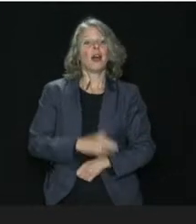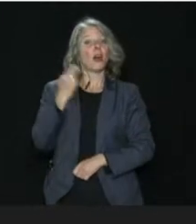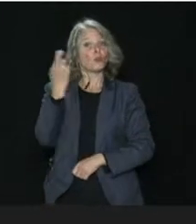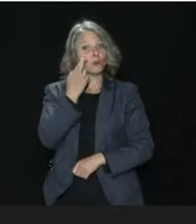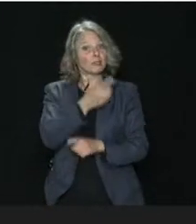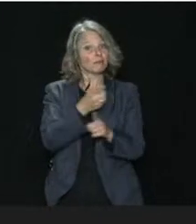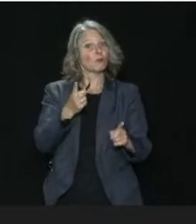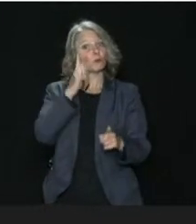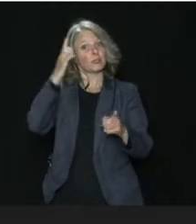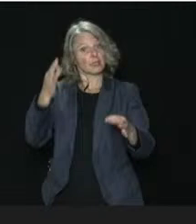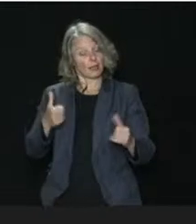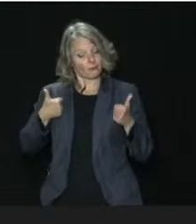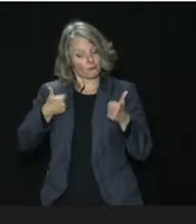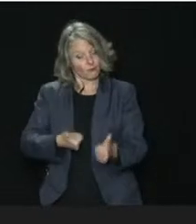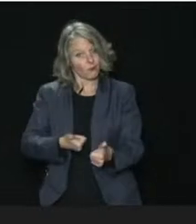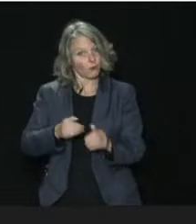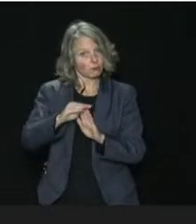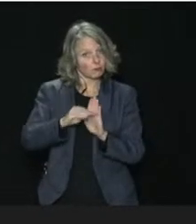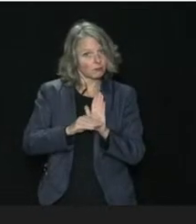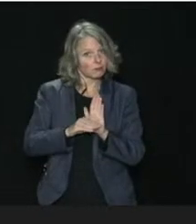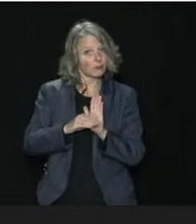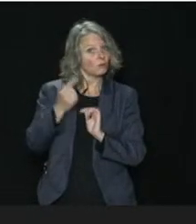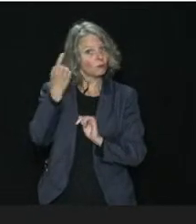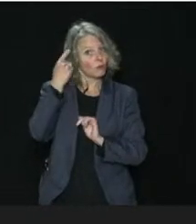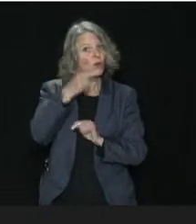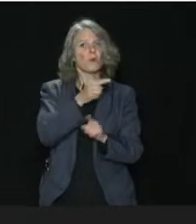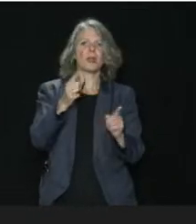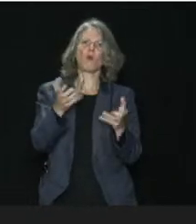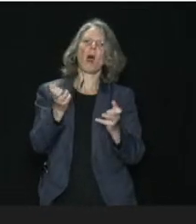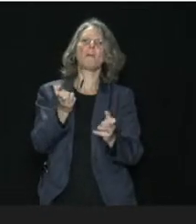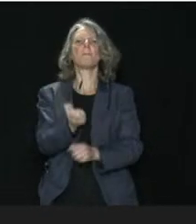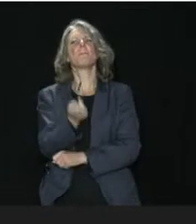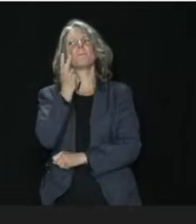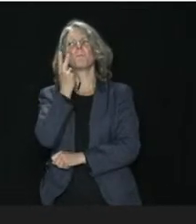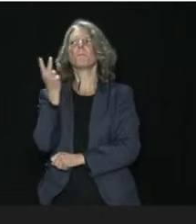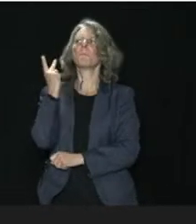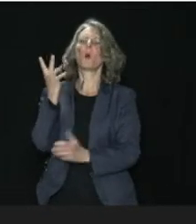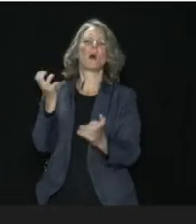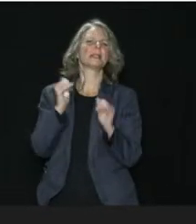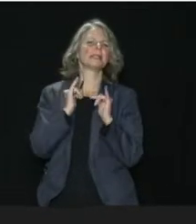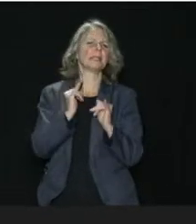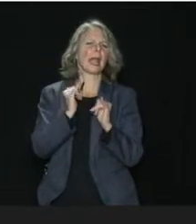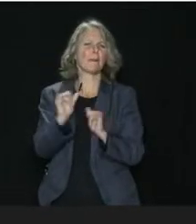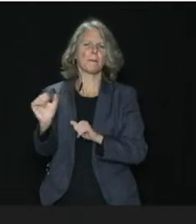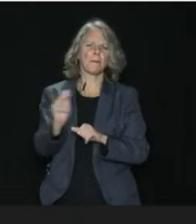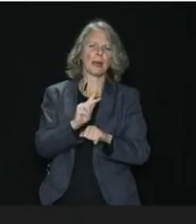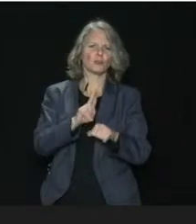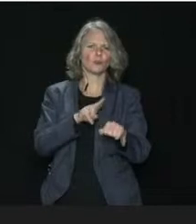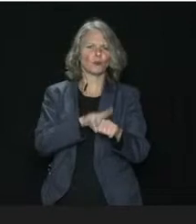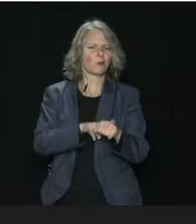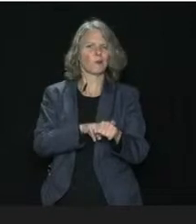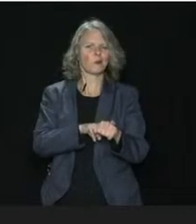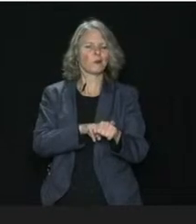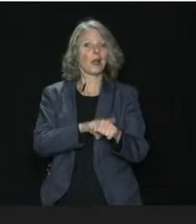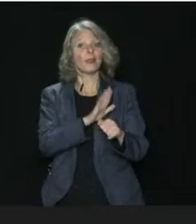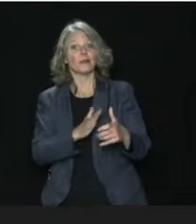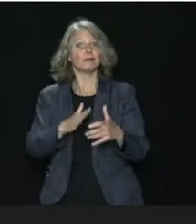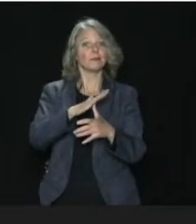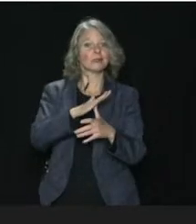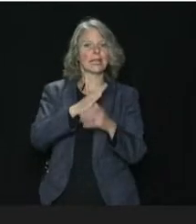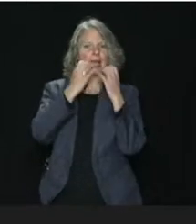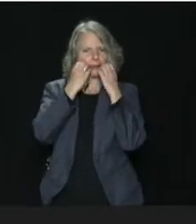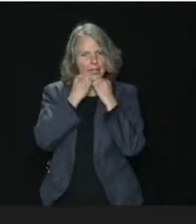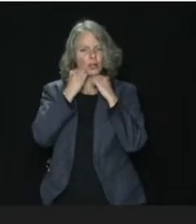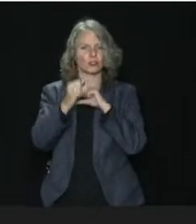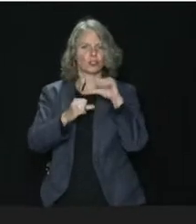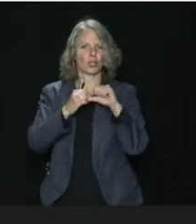public health measures isn't just because they want things to get back to normal. It's because they care about their neighbors and about our